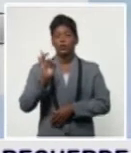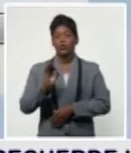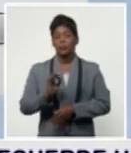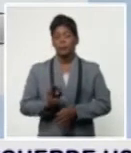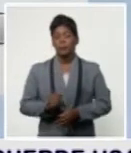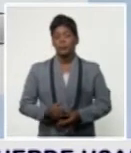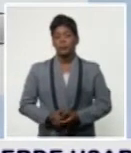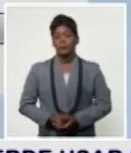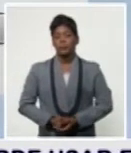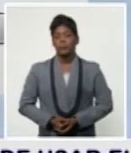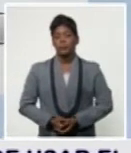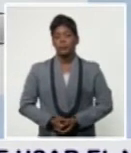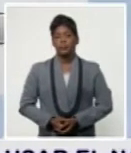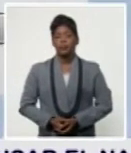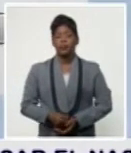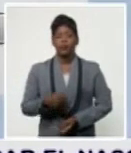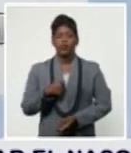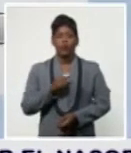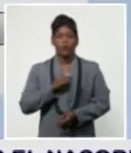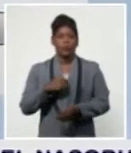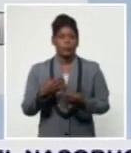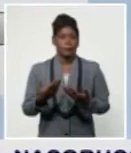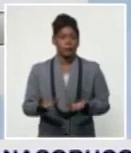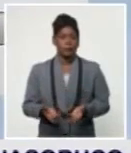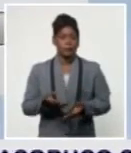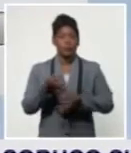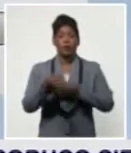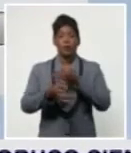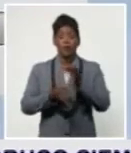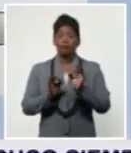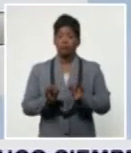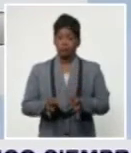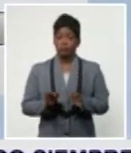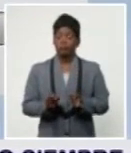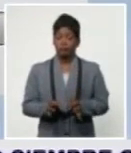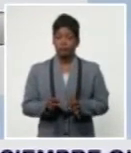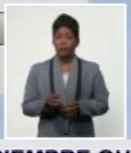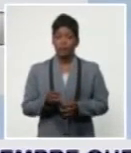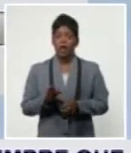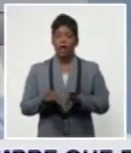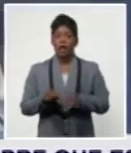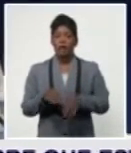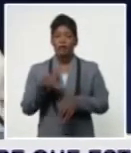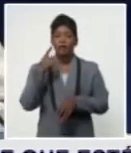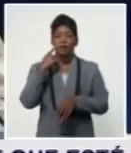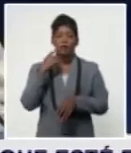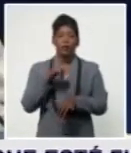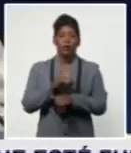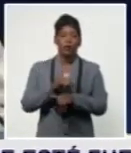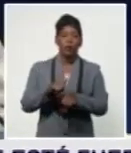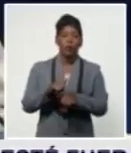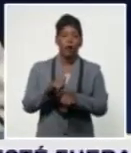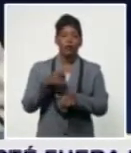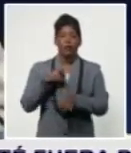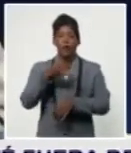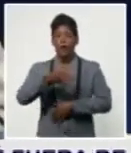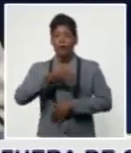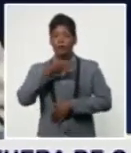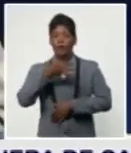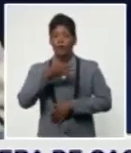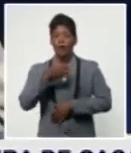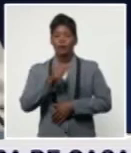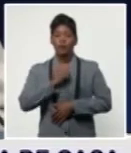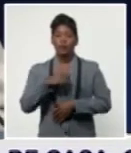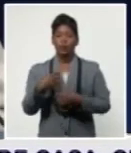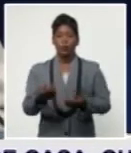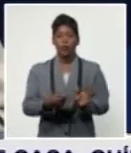An image at times may say much more than a number, and that is why I wanted